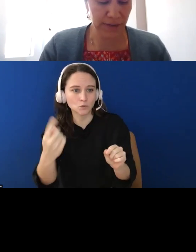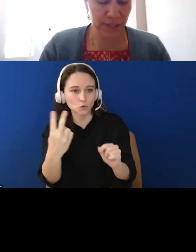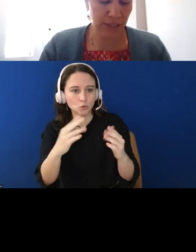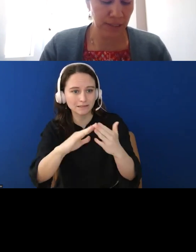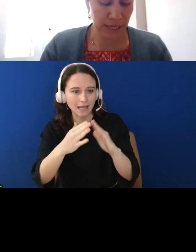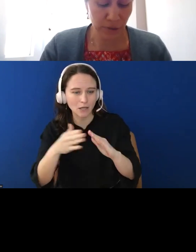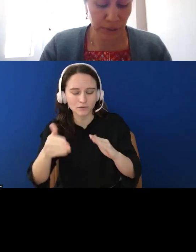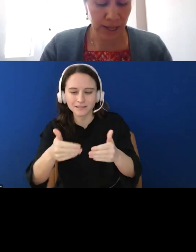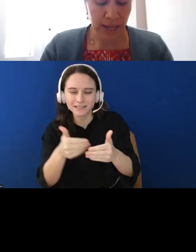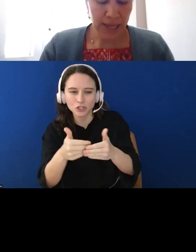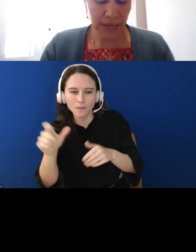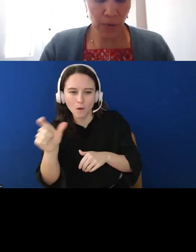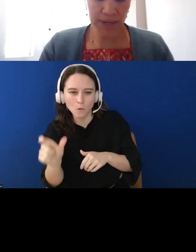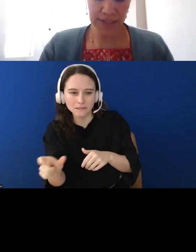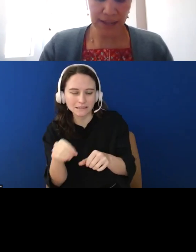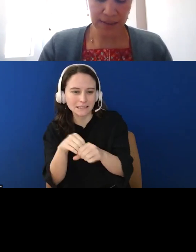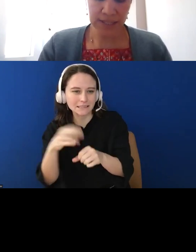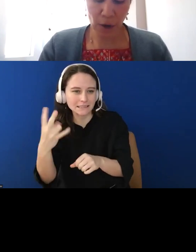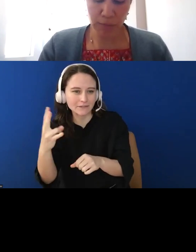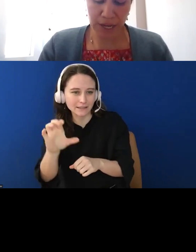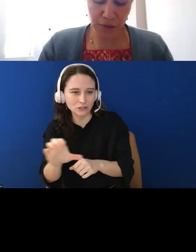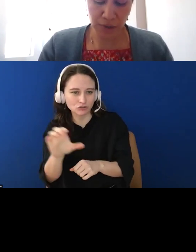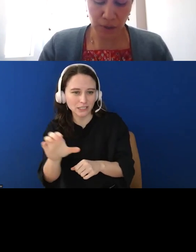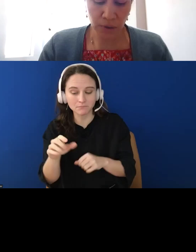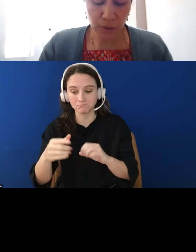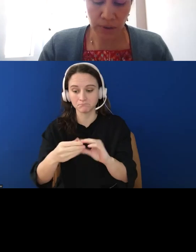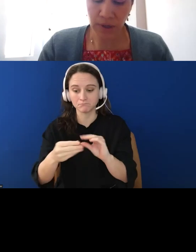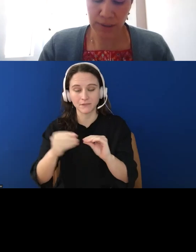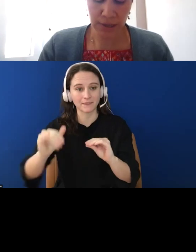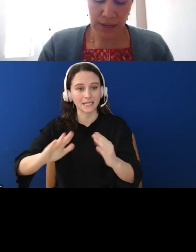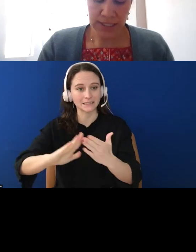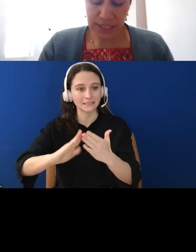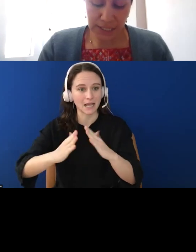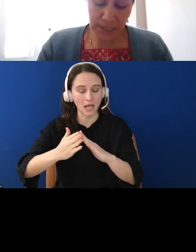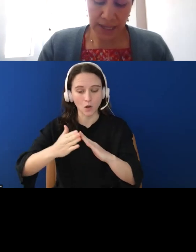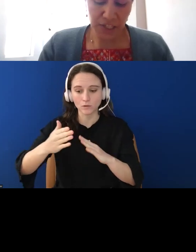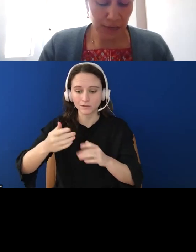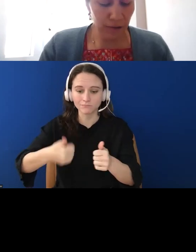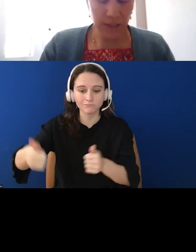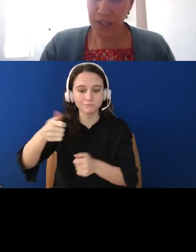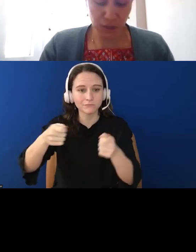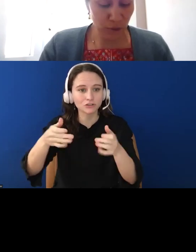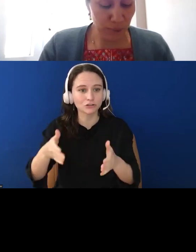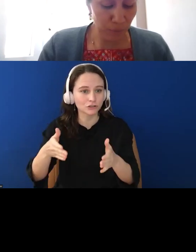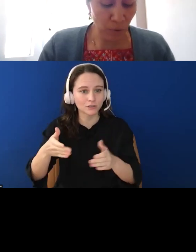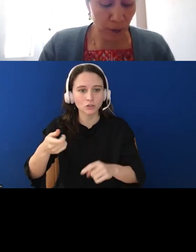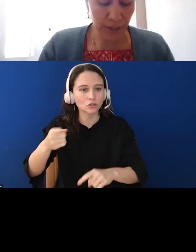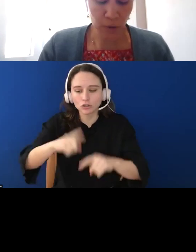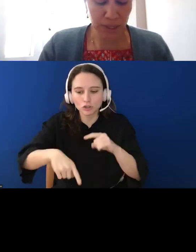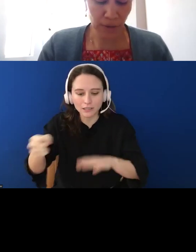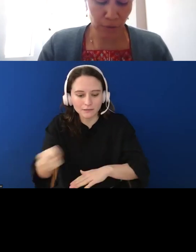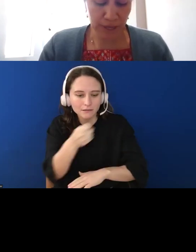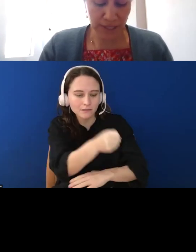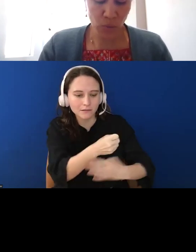in the 17th century, he commented that the town majors could not seize and jail indigenous people who